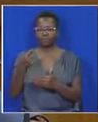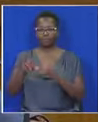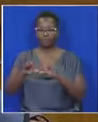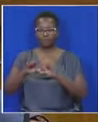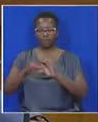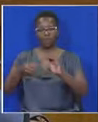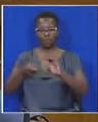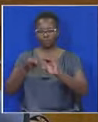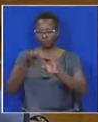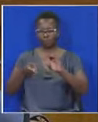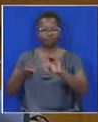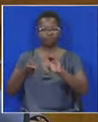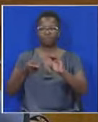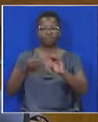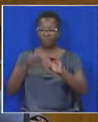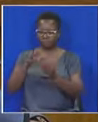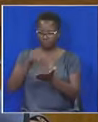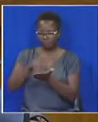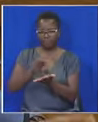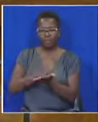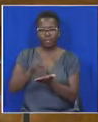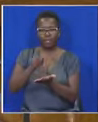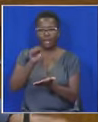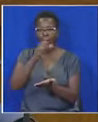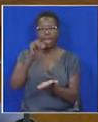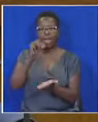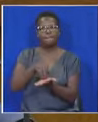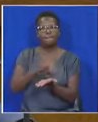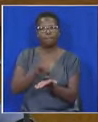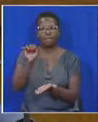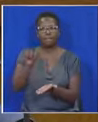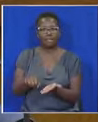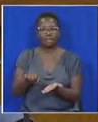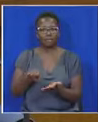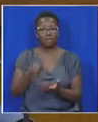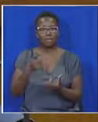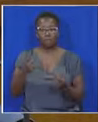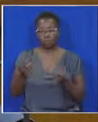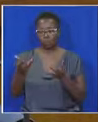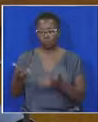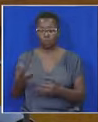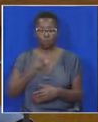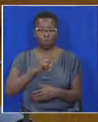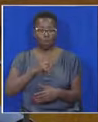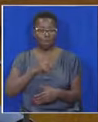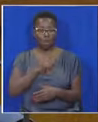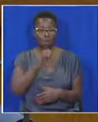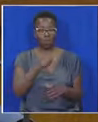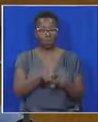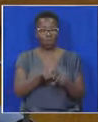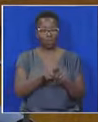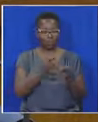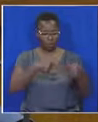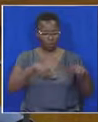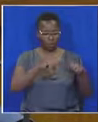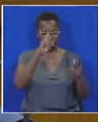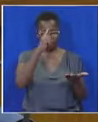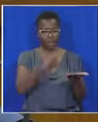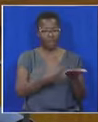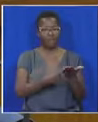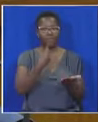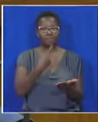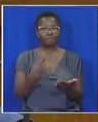criteria in order to be shortlisted. But they did this not because they believe, as we believe, that those on a